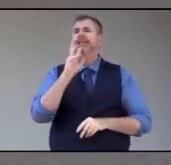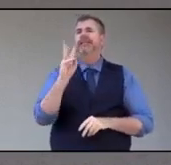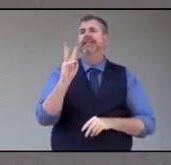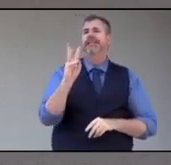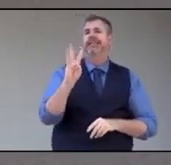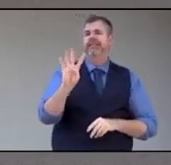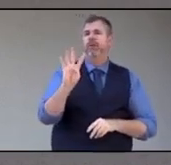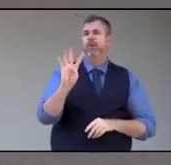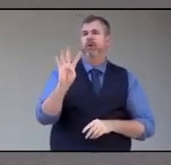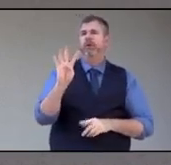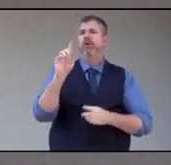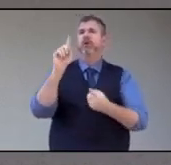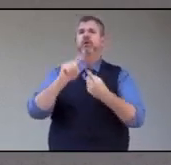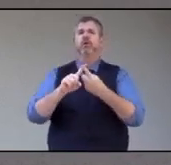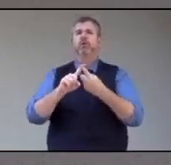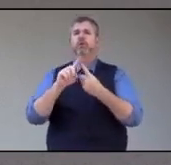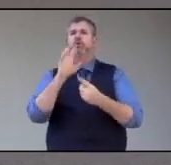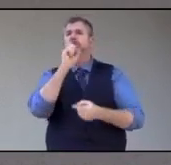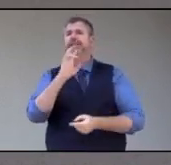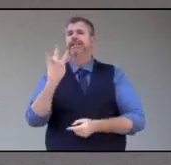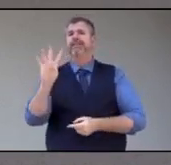74, and all those people